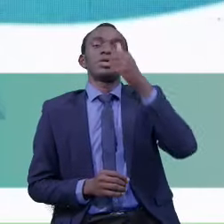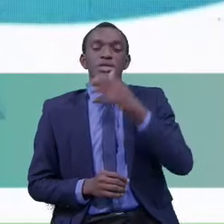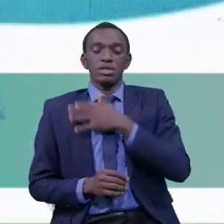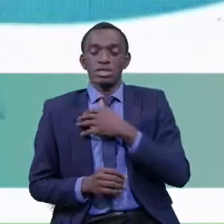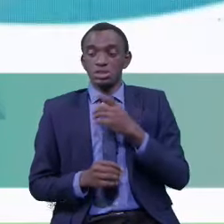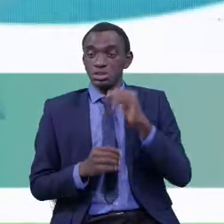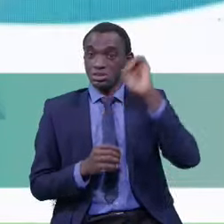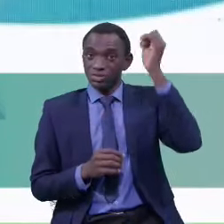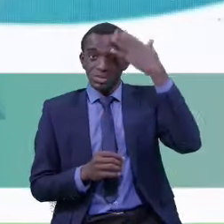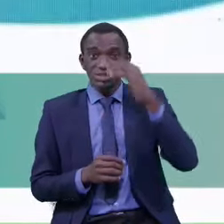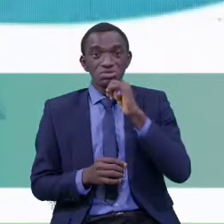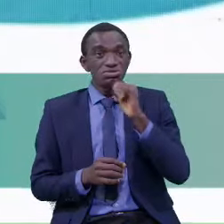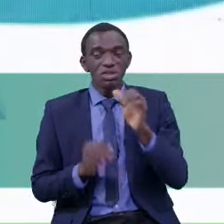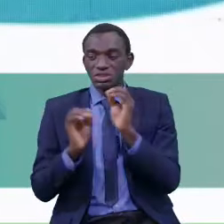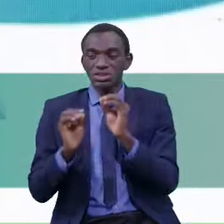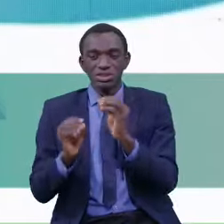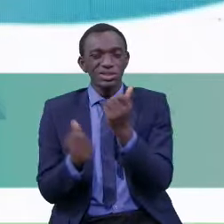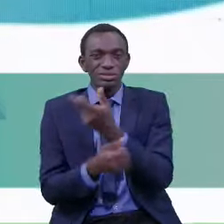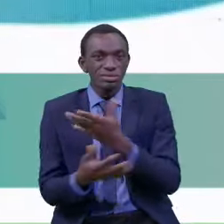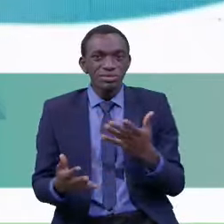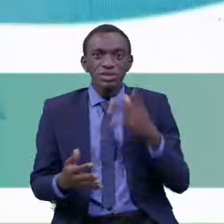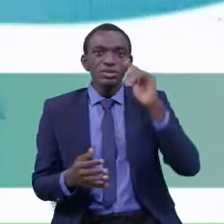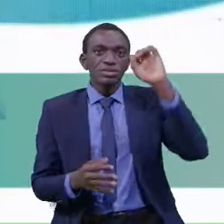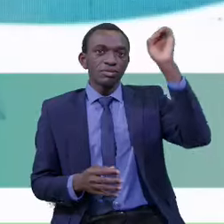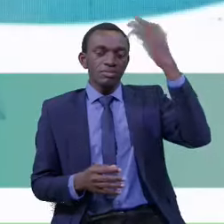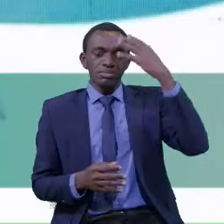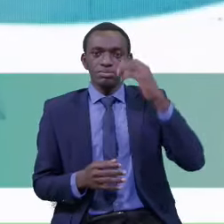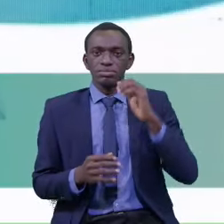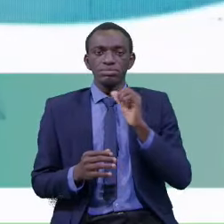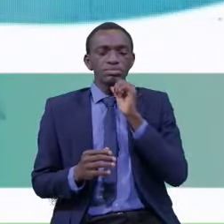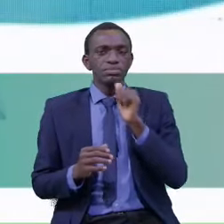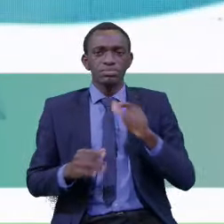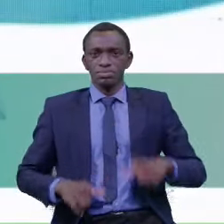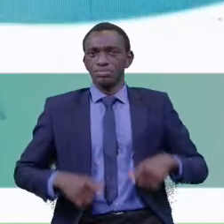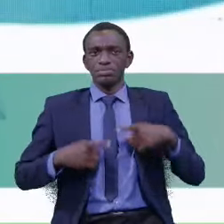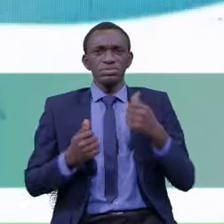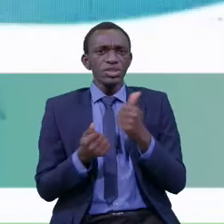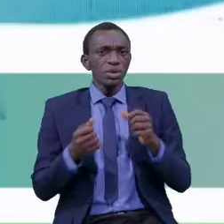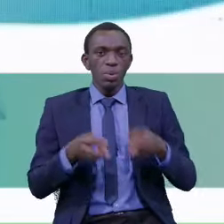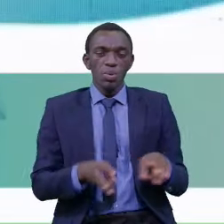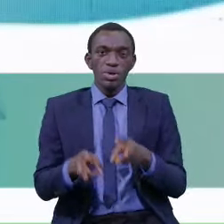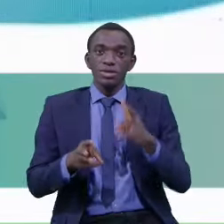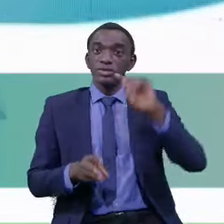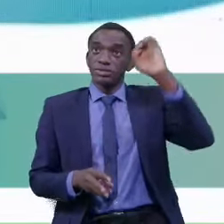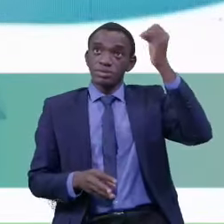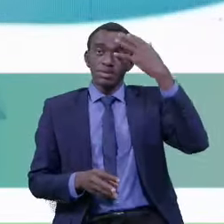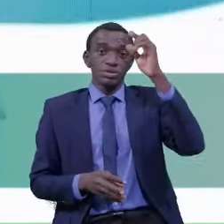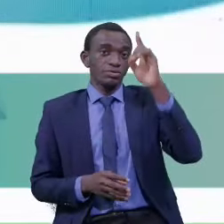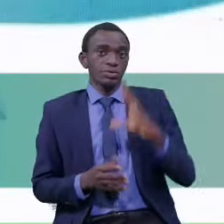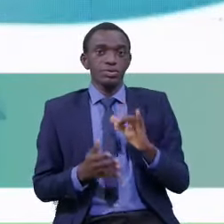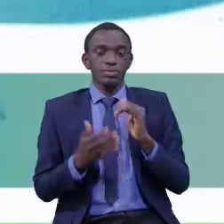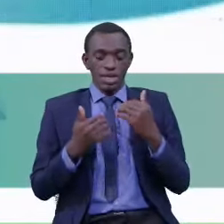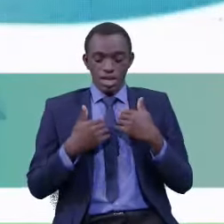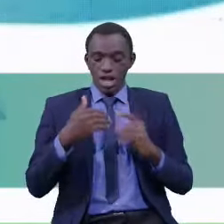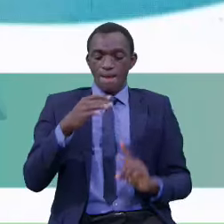doesn't teach anything, doesn't lead any way. The grace of God that has appeared to all men,